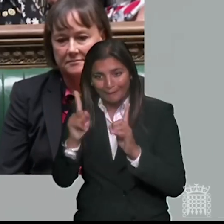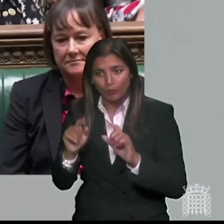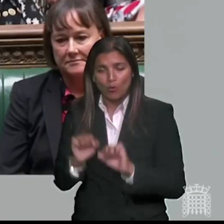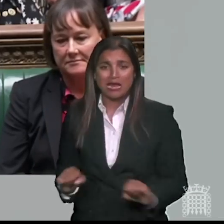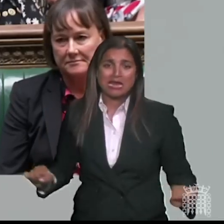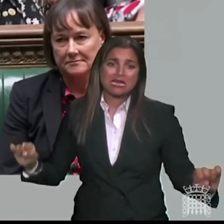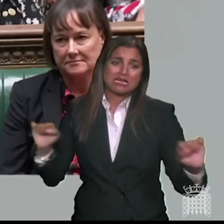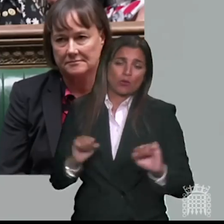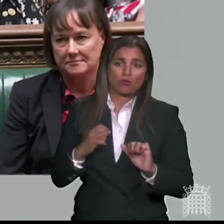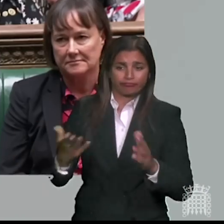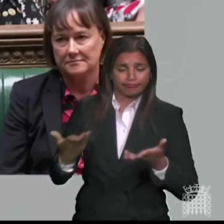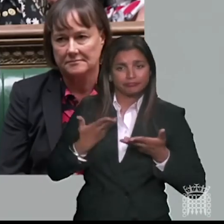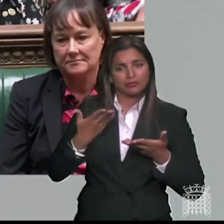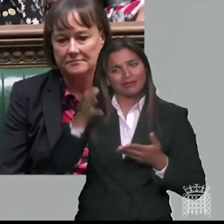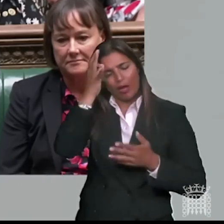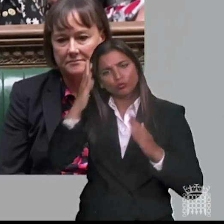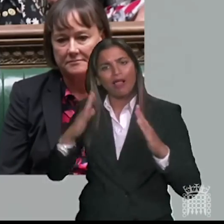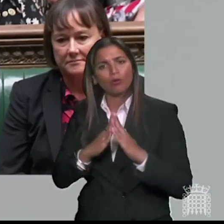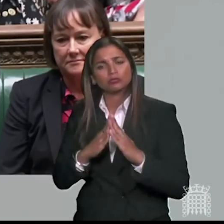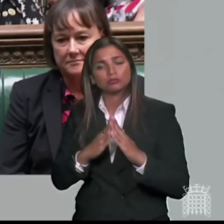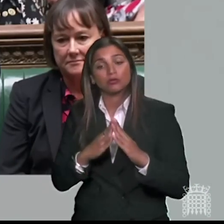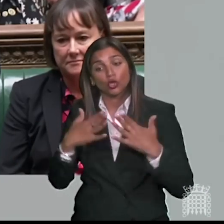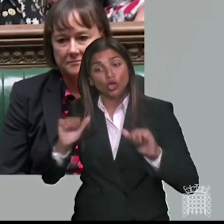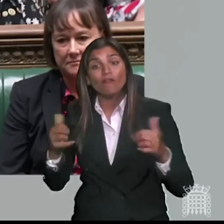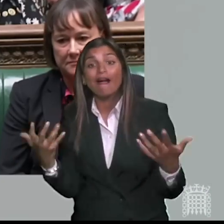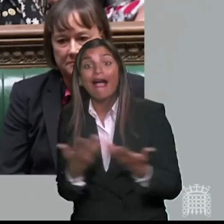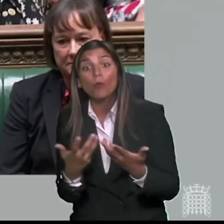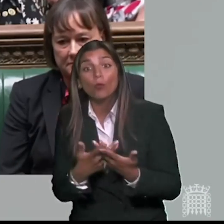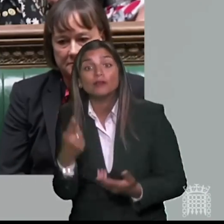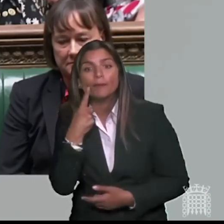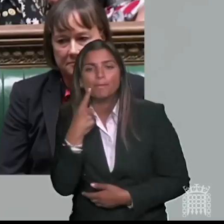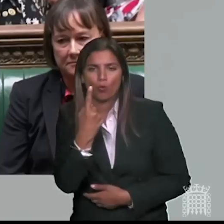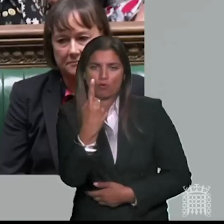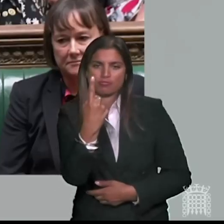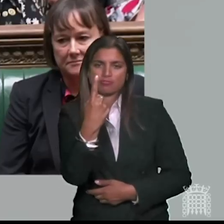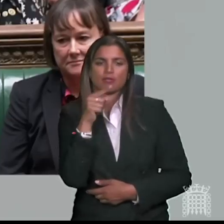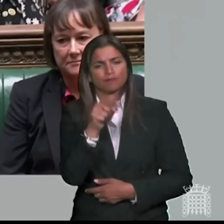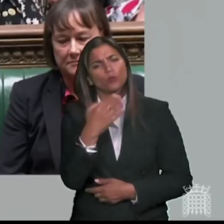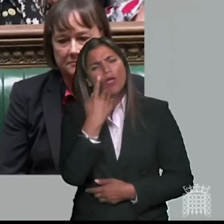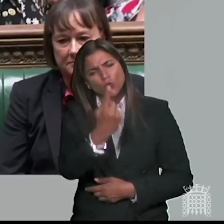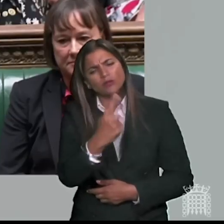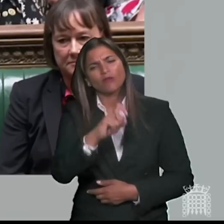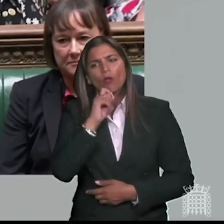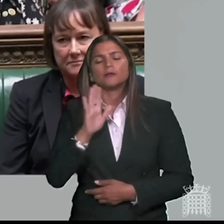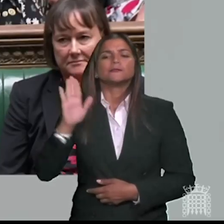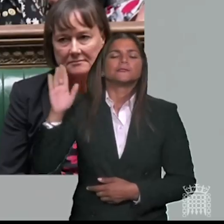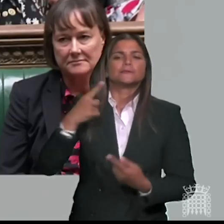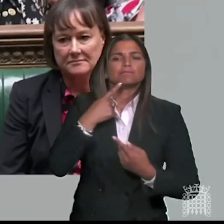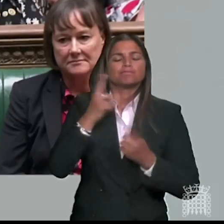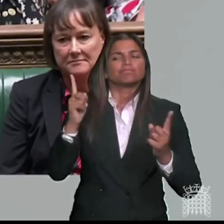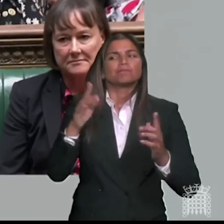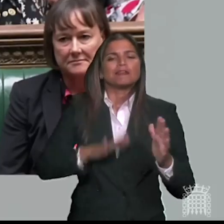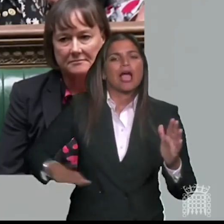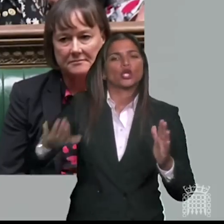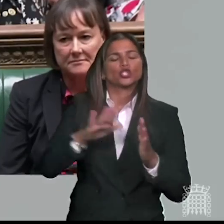simple solution to this problem, and everyone knows it. So when will he finally stand up for the national interest instead of their own